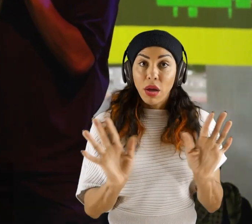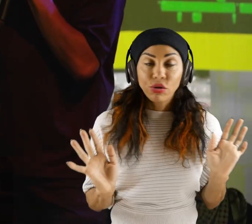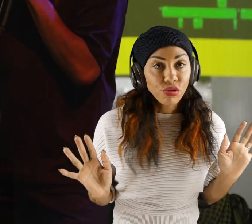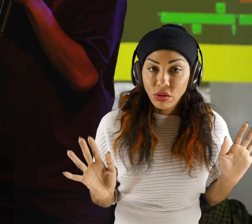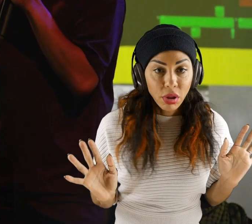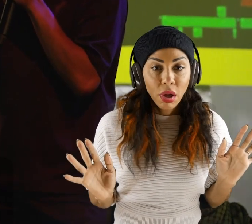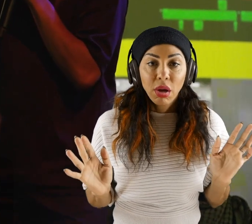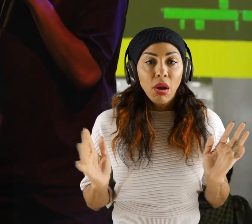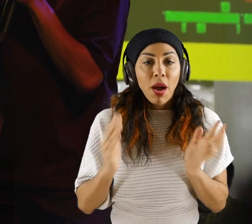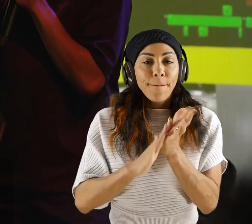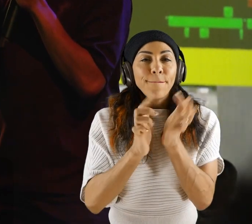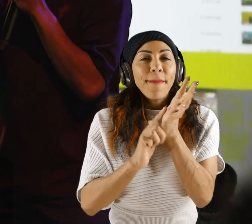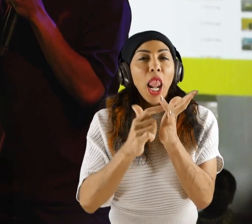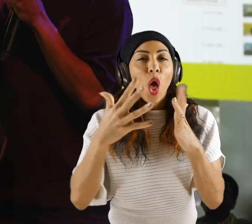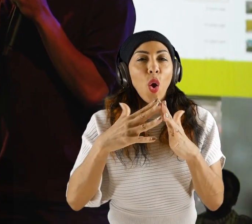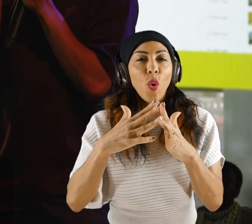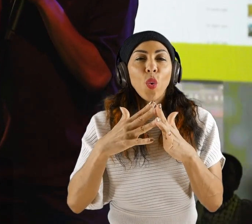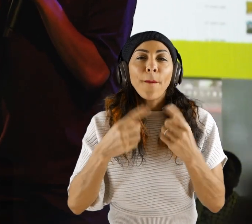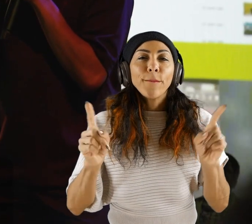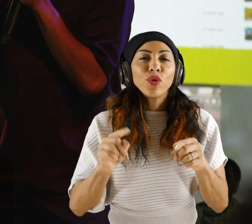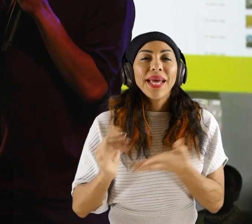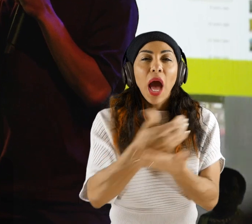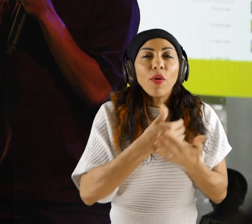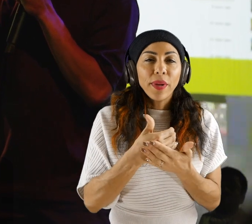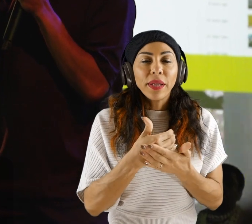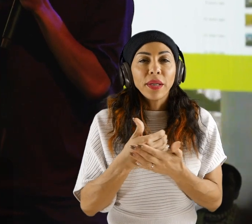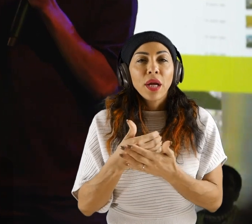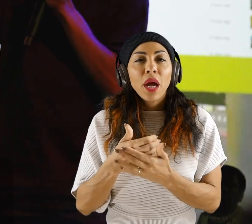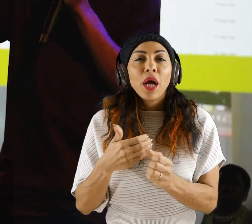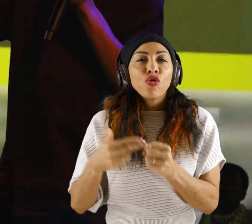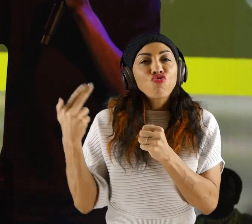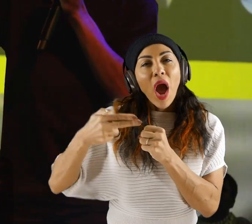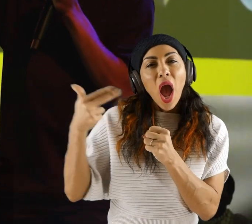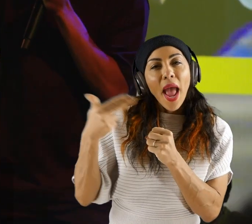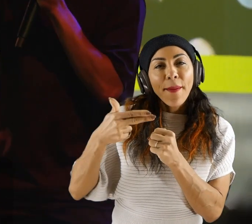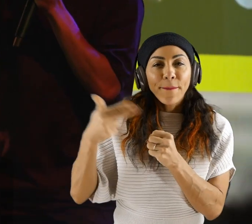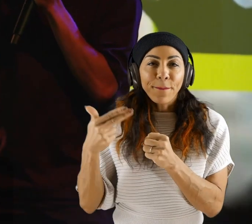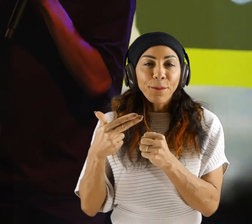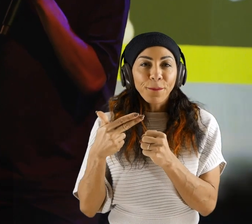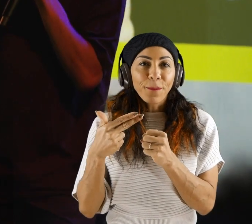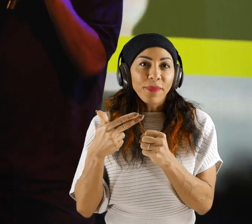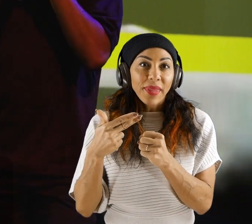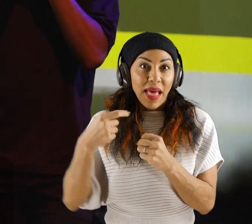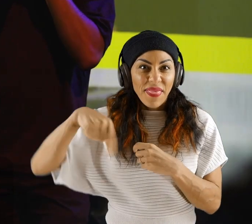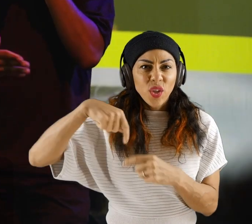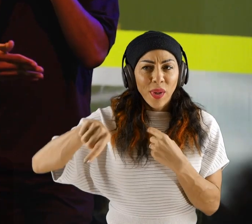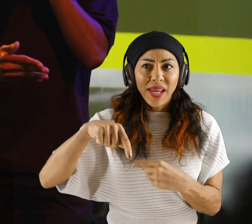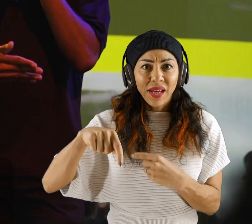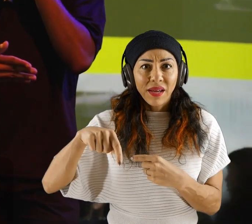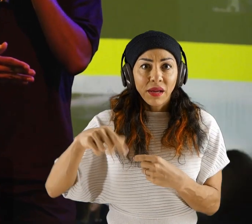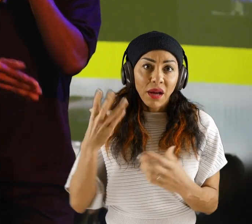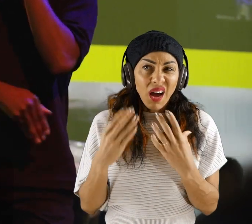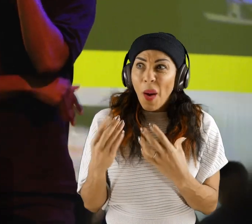the Mellow album, the Mellow Grime album this week, and I was like, I need to actually listen to another album because I'm just listening to this all